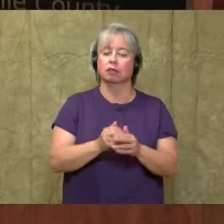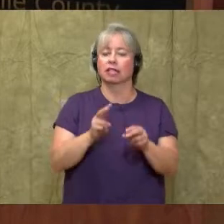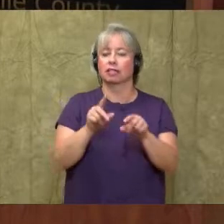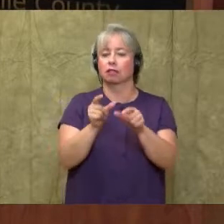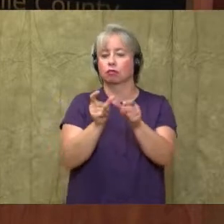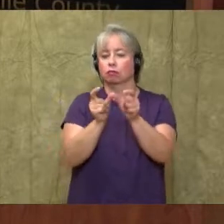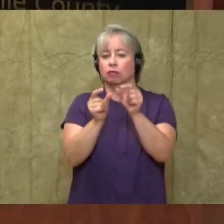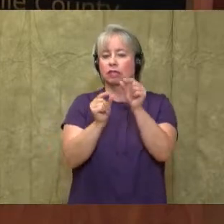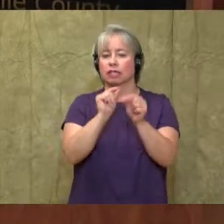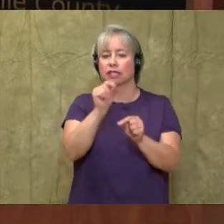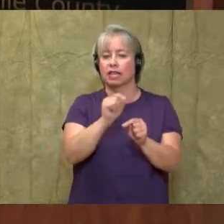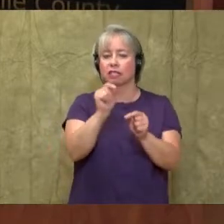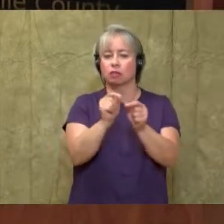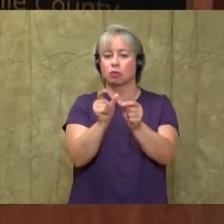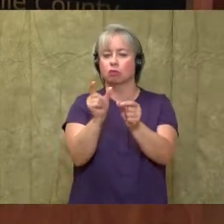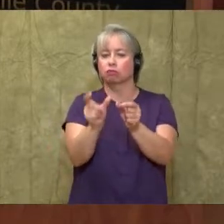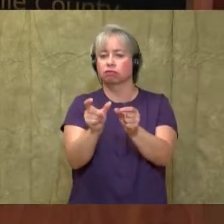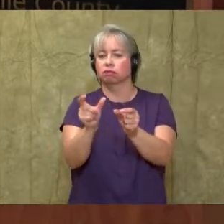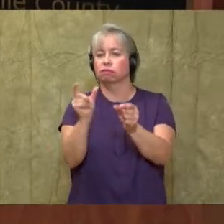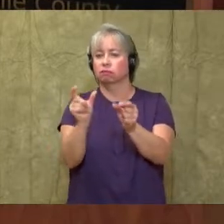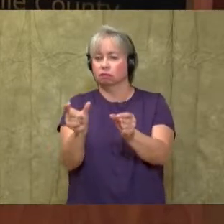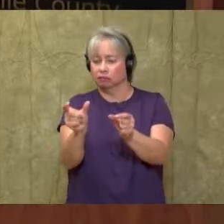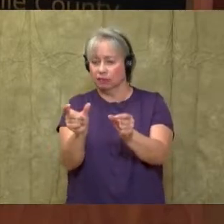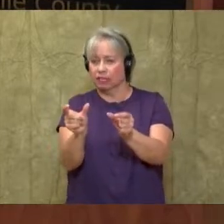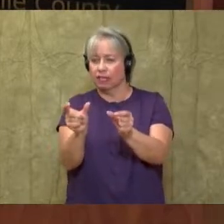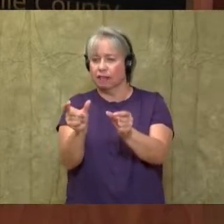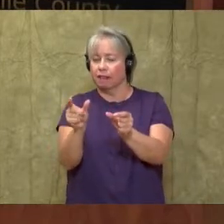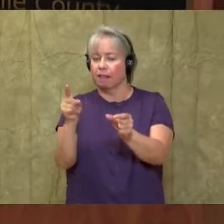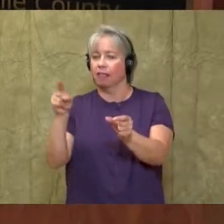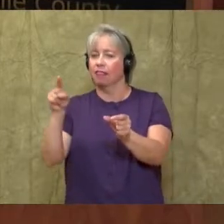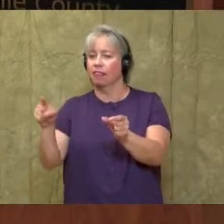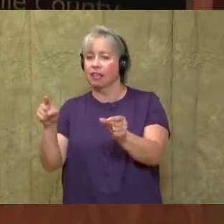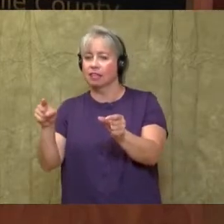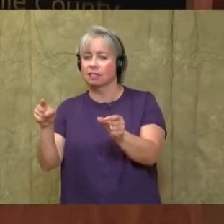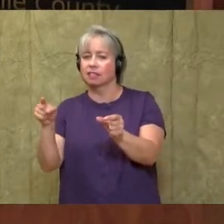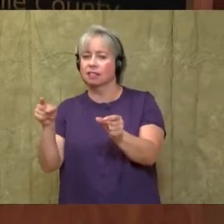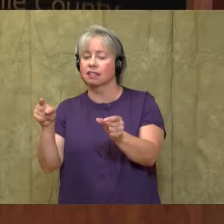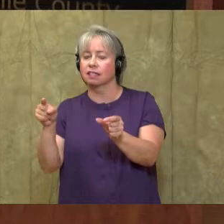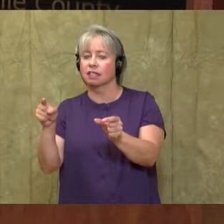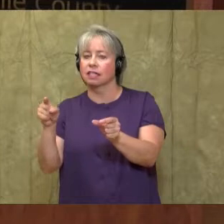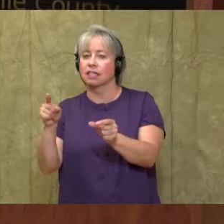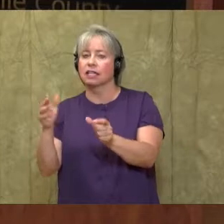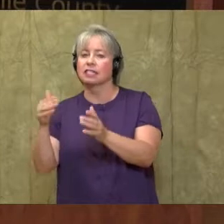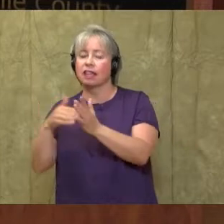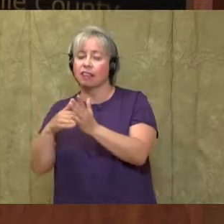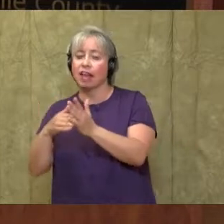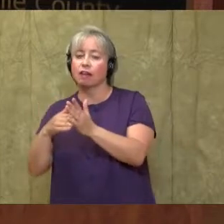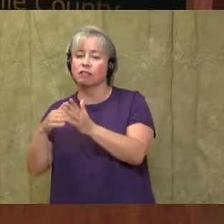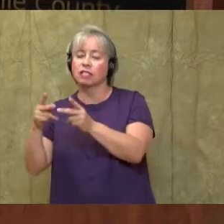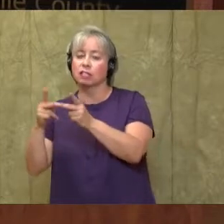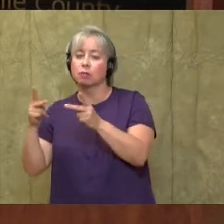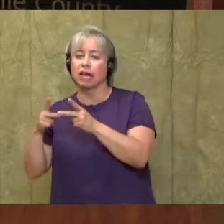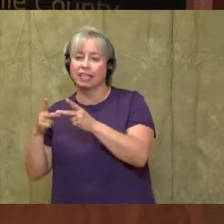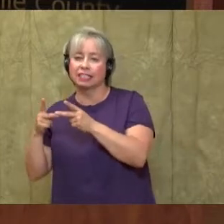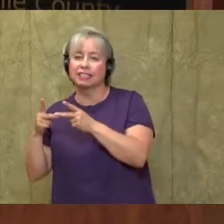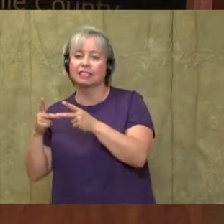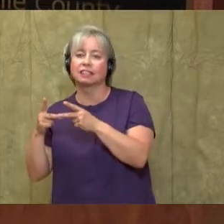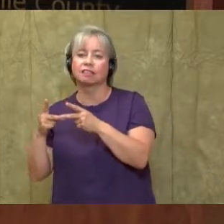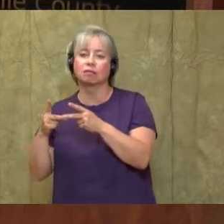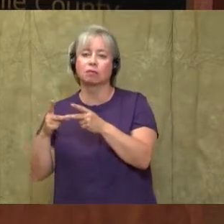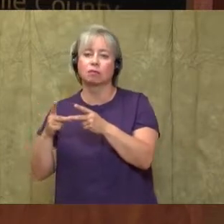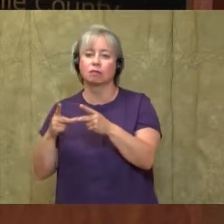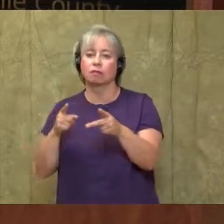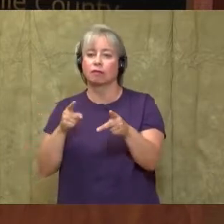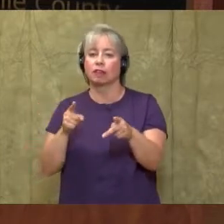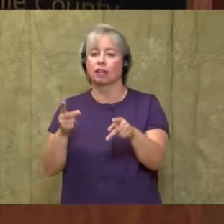decimal. So we need to look at the third place, which is our thousandth, to determine if we need to round up or stay the same. In this case,